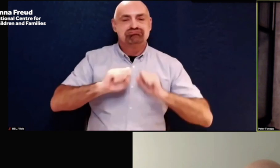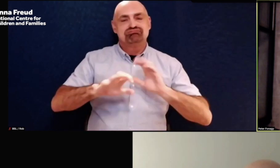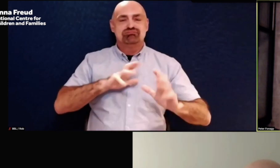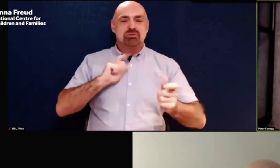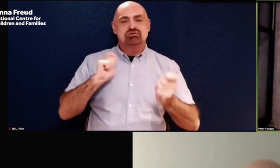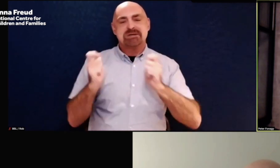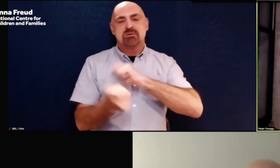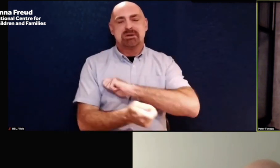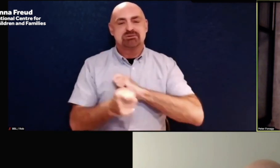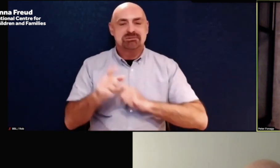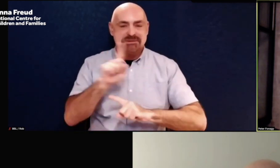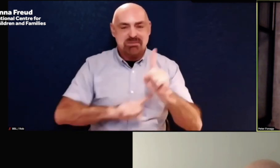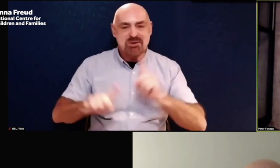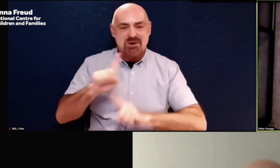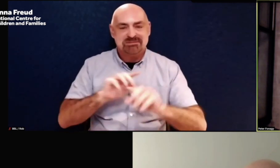seminar.